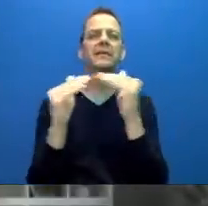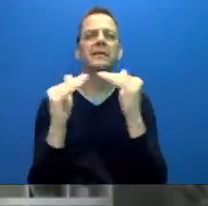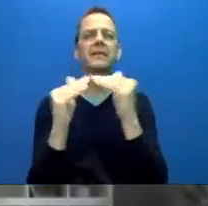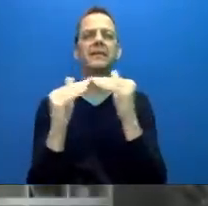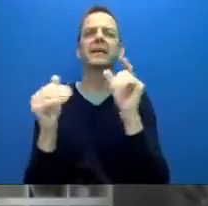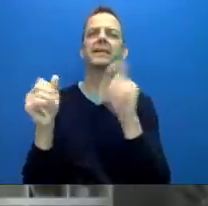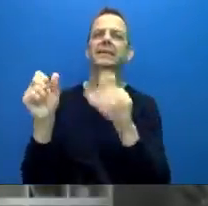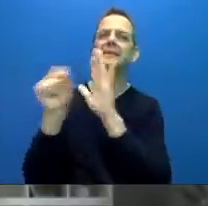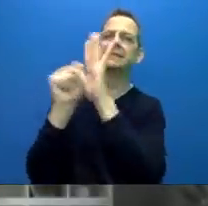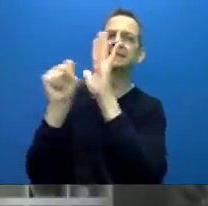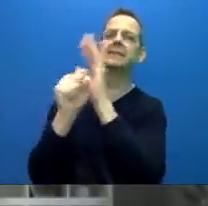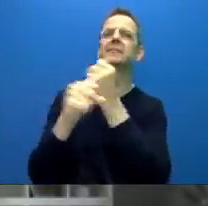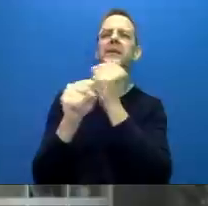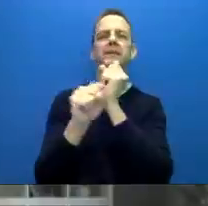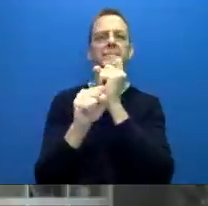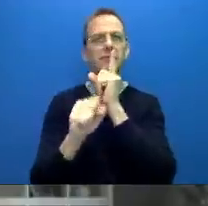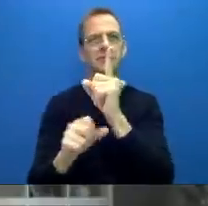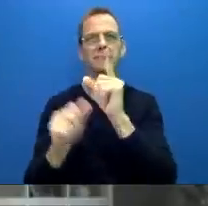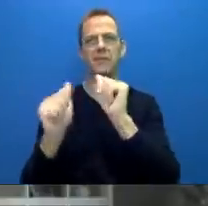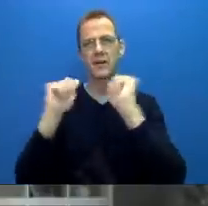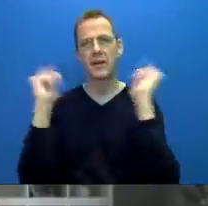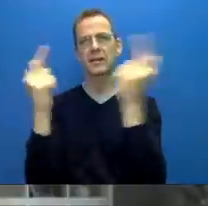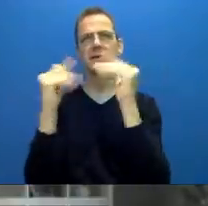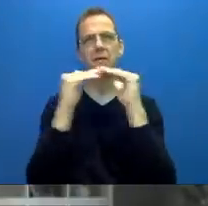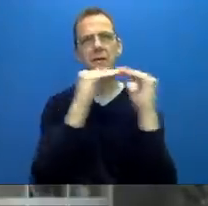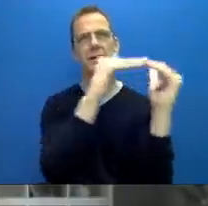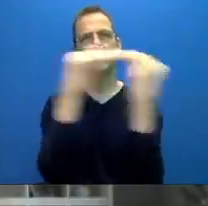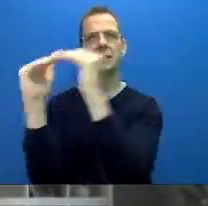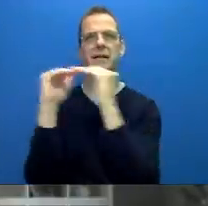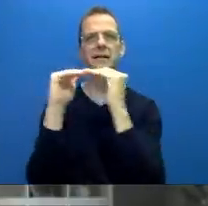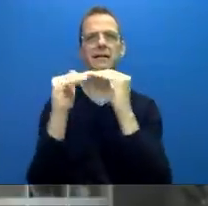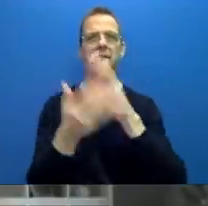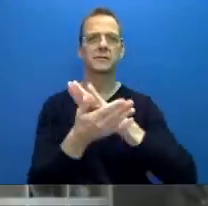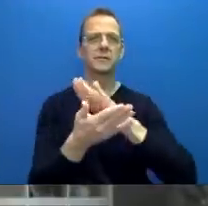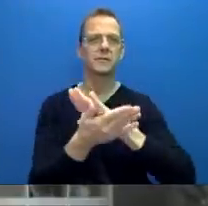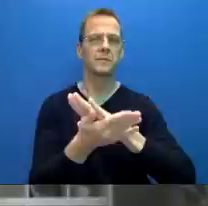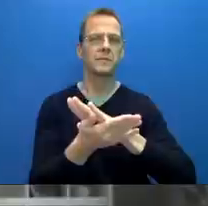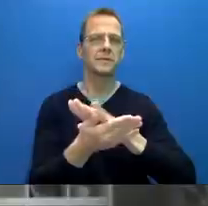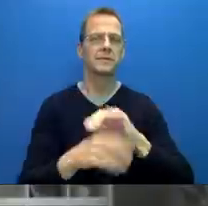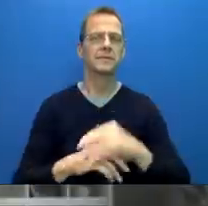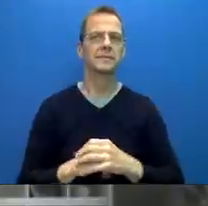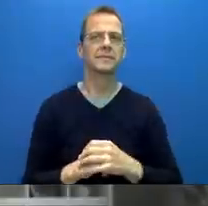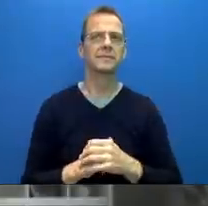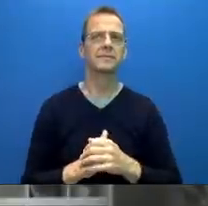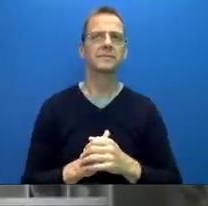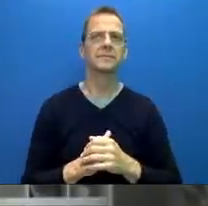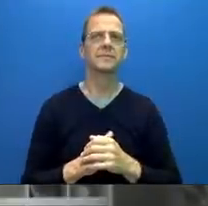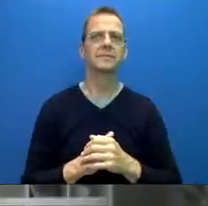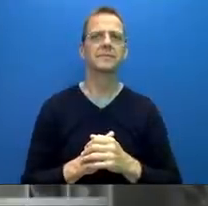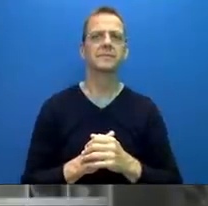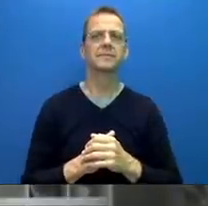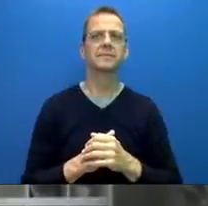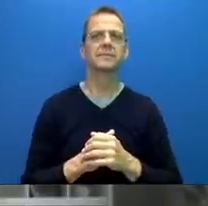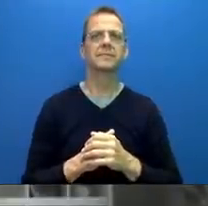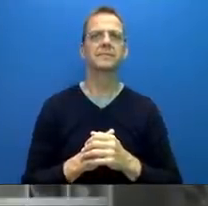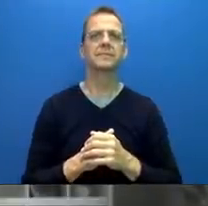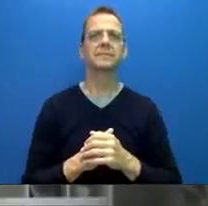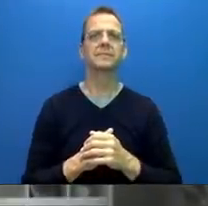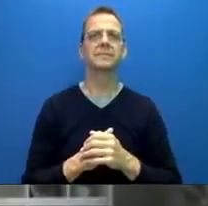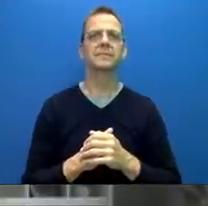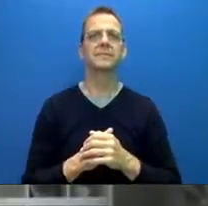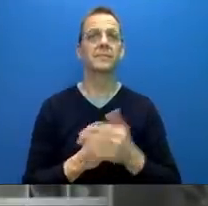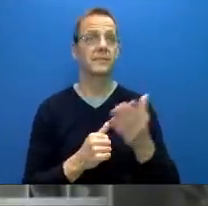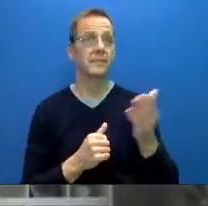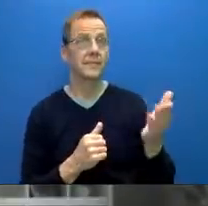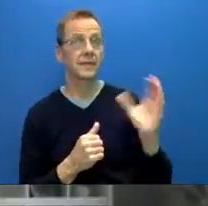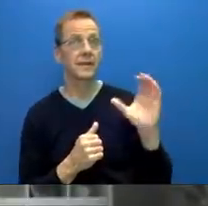that you shared with us yesterday, as well as I saw you talking about some additional things relating to A-Share earlier today that folks at home might really want to